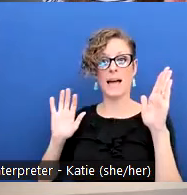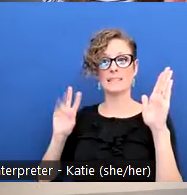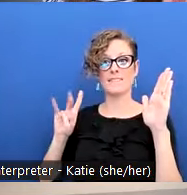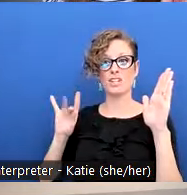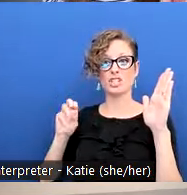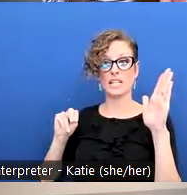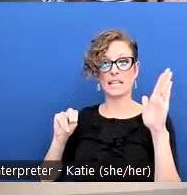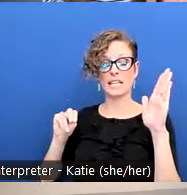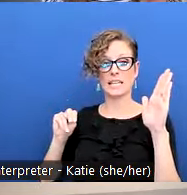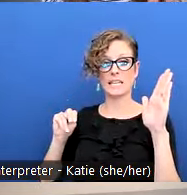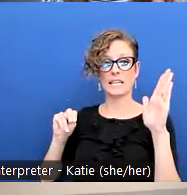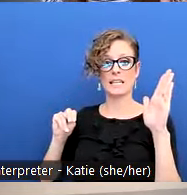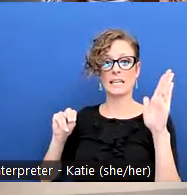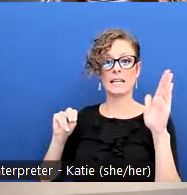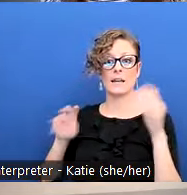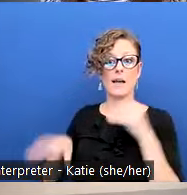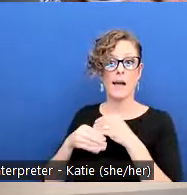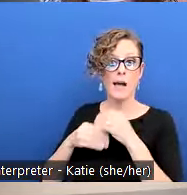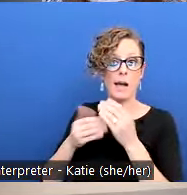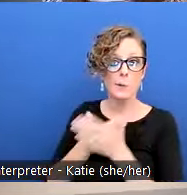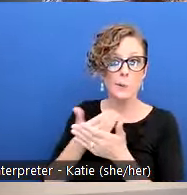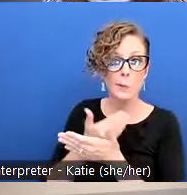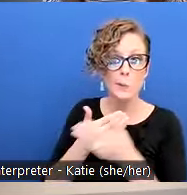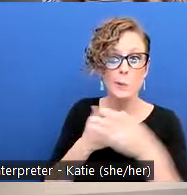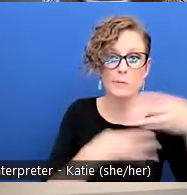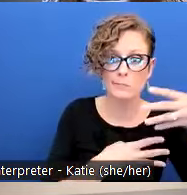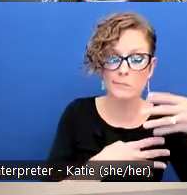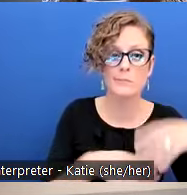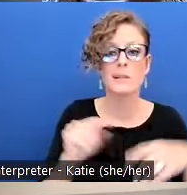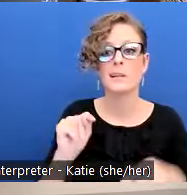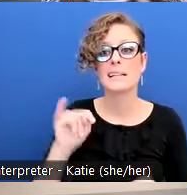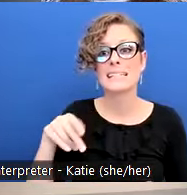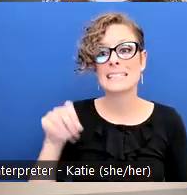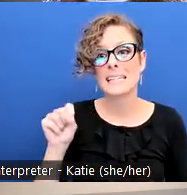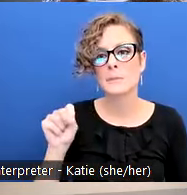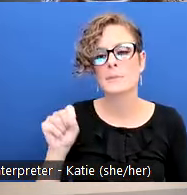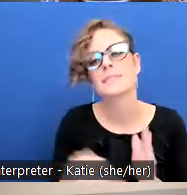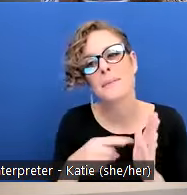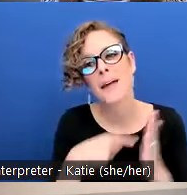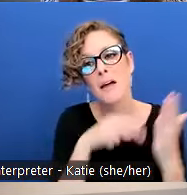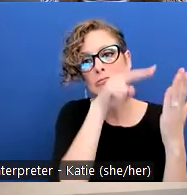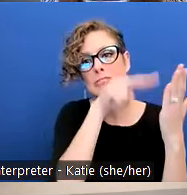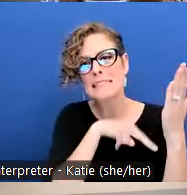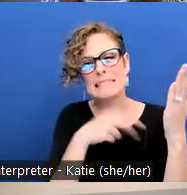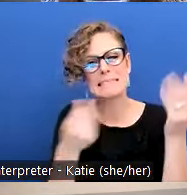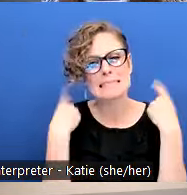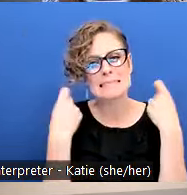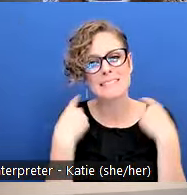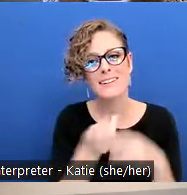well as just a tip. Sometimes reading bills, language is hard to follow